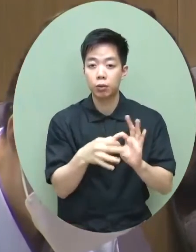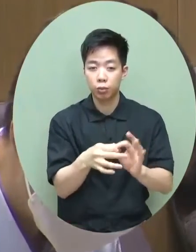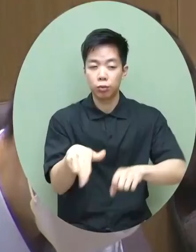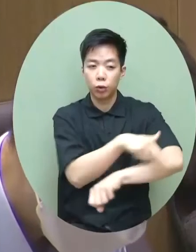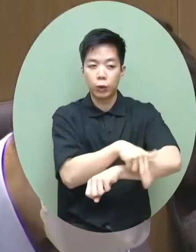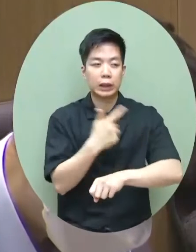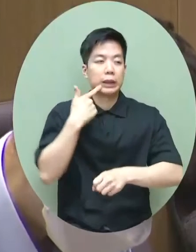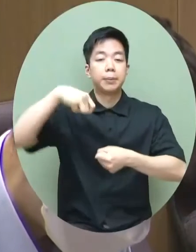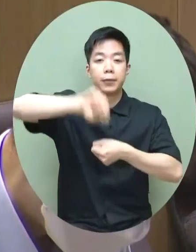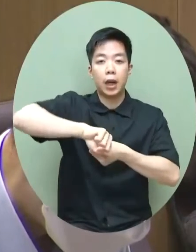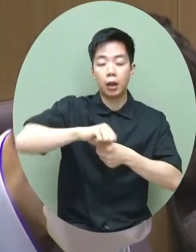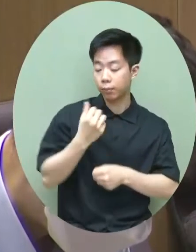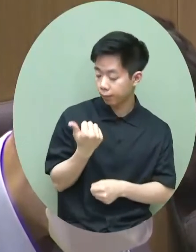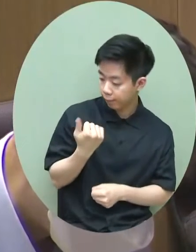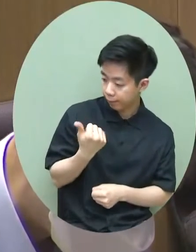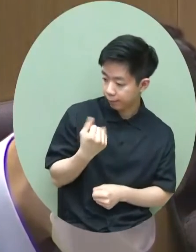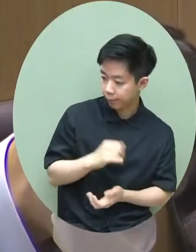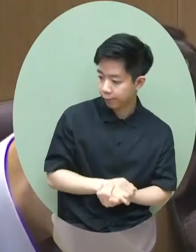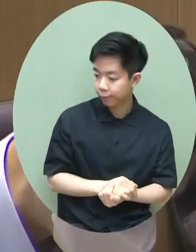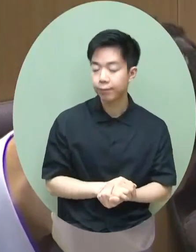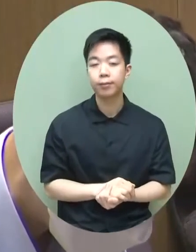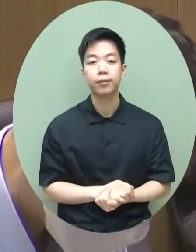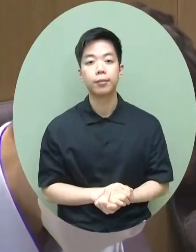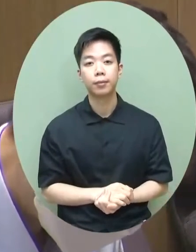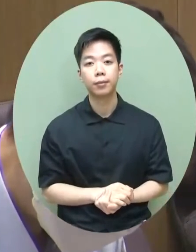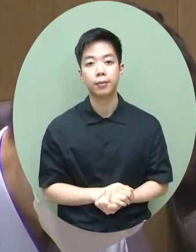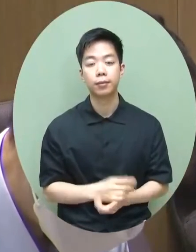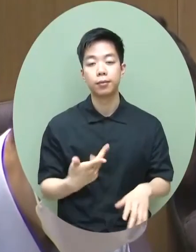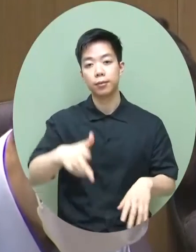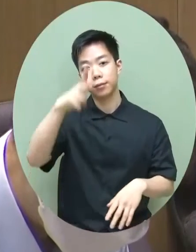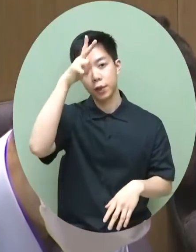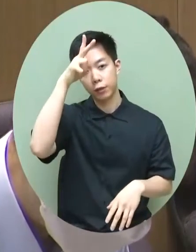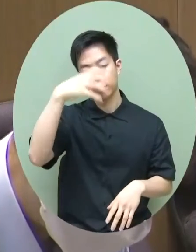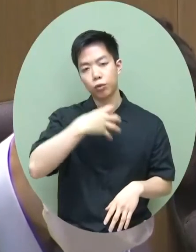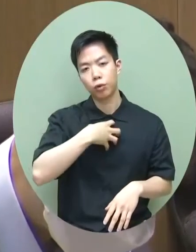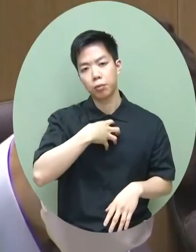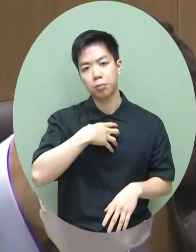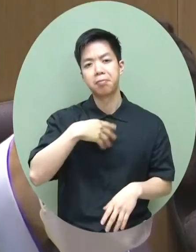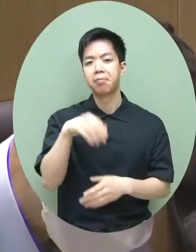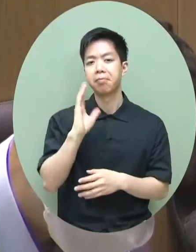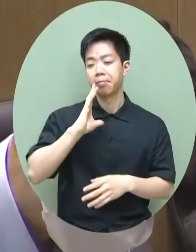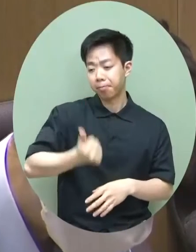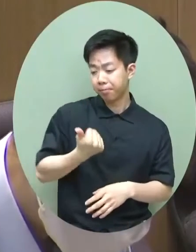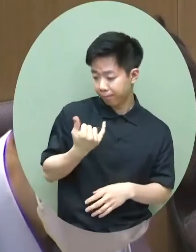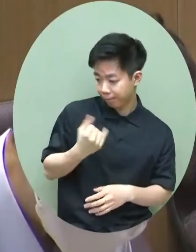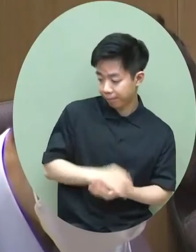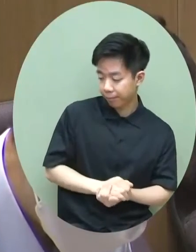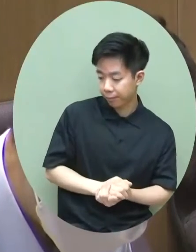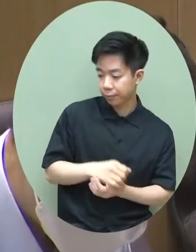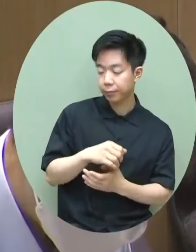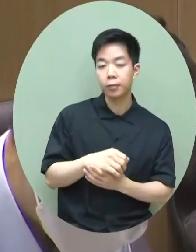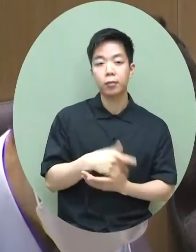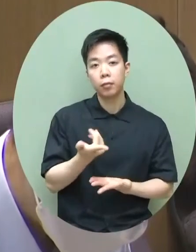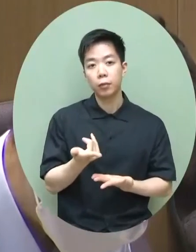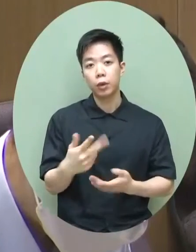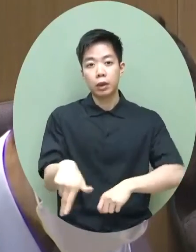making the vaccine pass requirement more stringent to boost the vaccination rate. What is the government's take